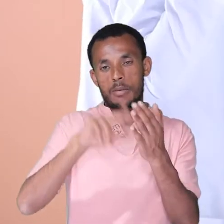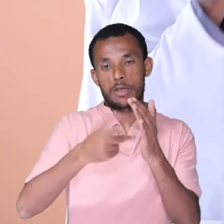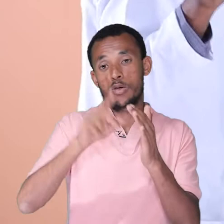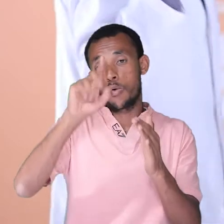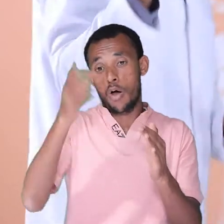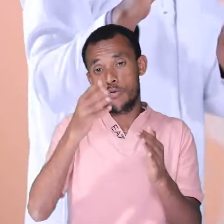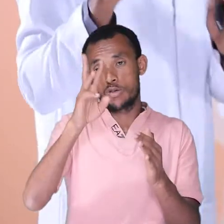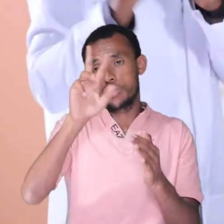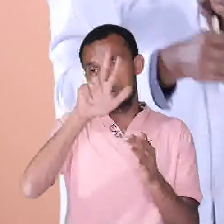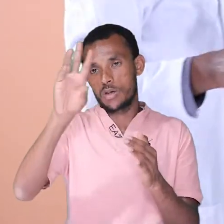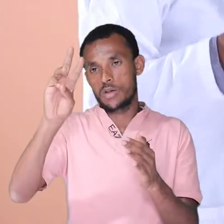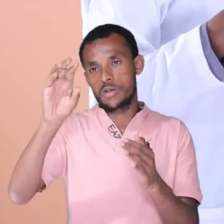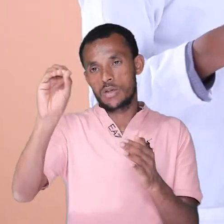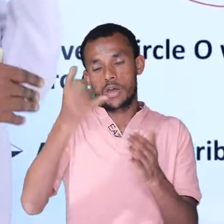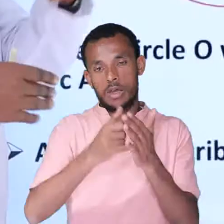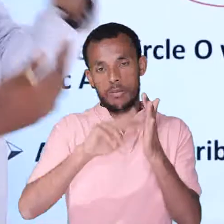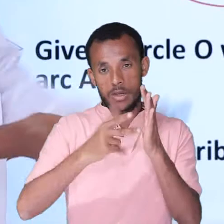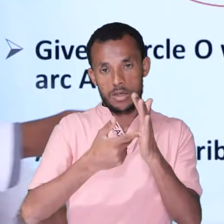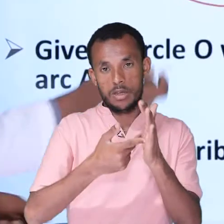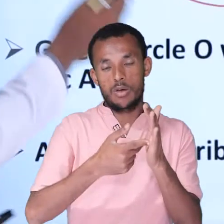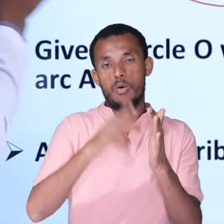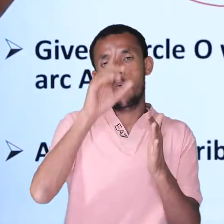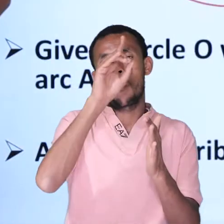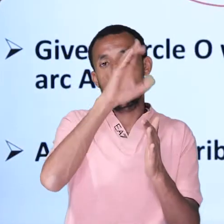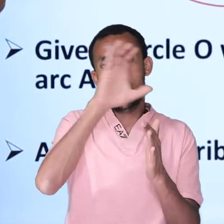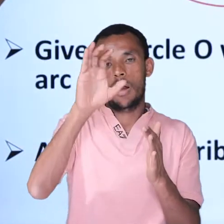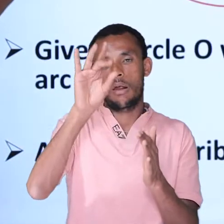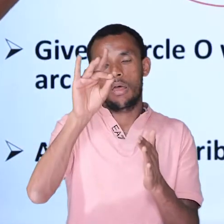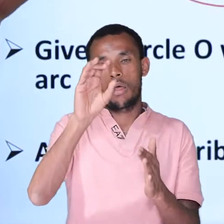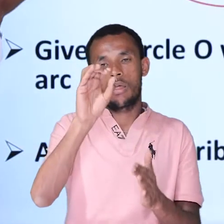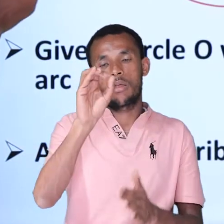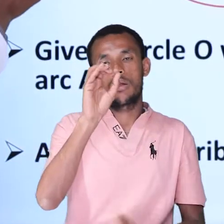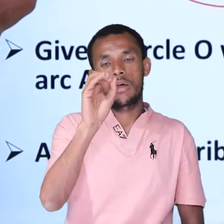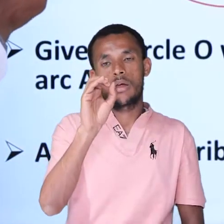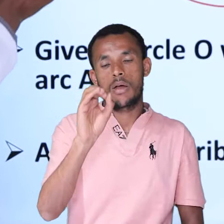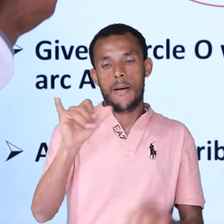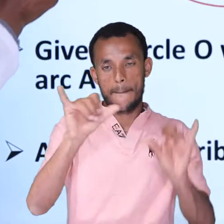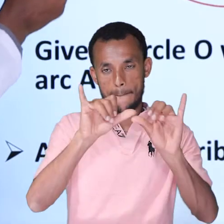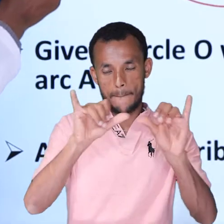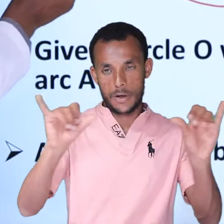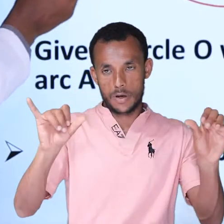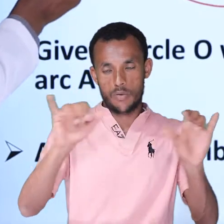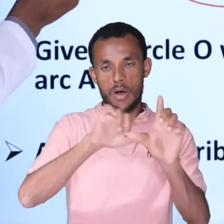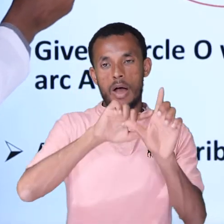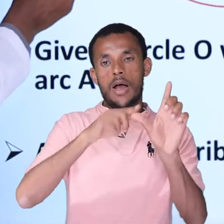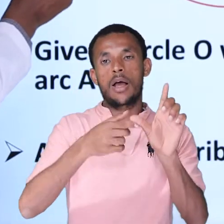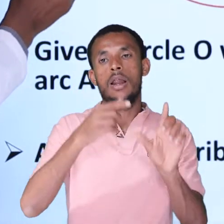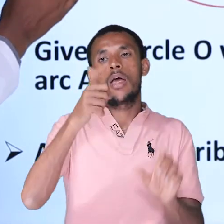of 660 degree. It gives 180. That means measure of angle